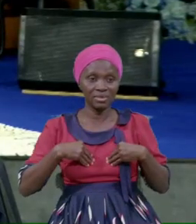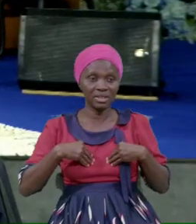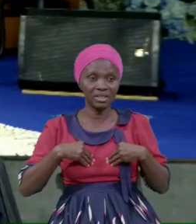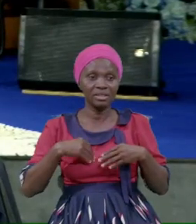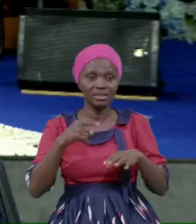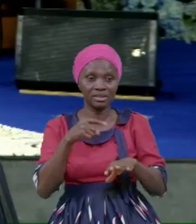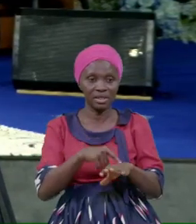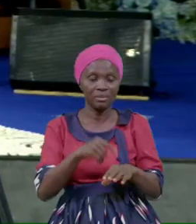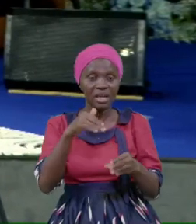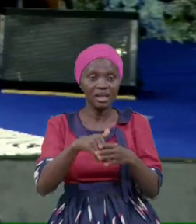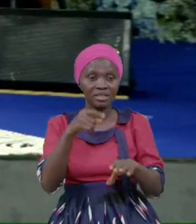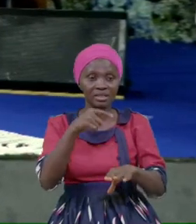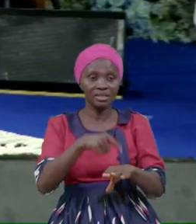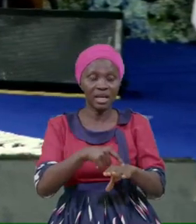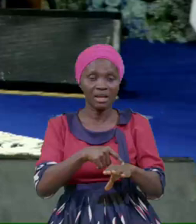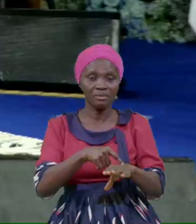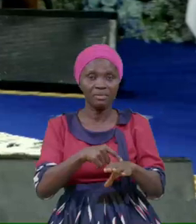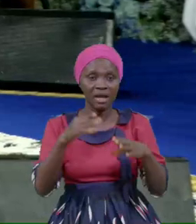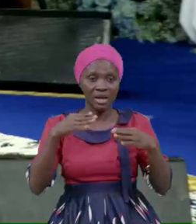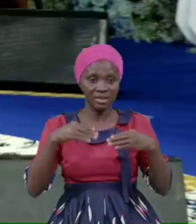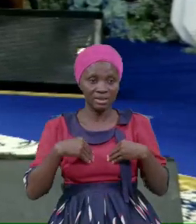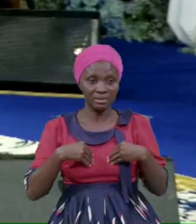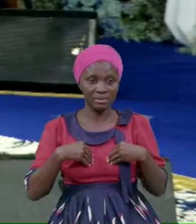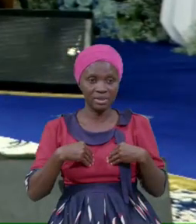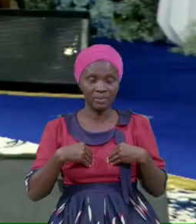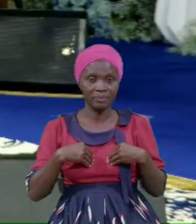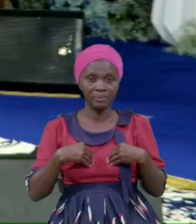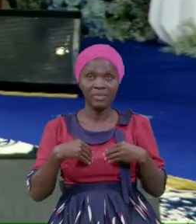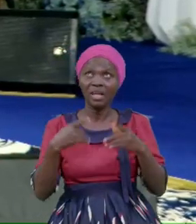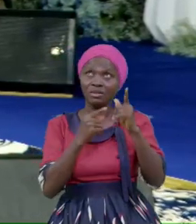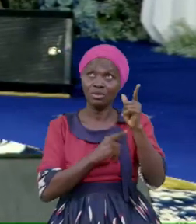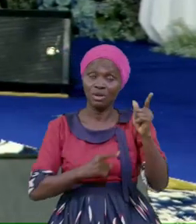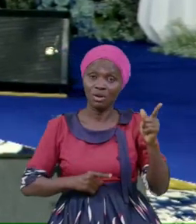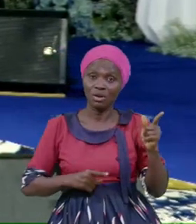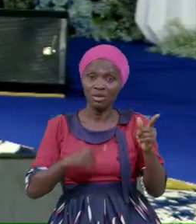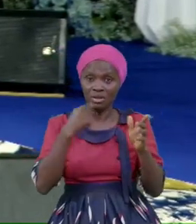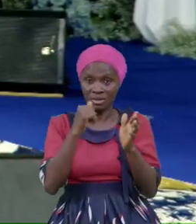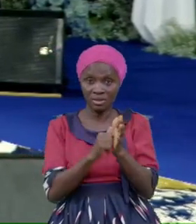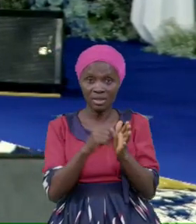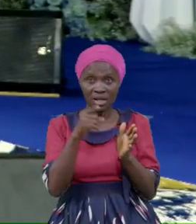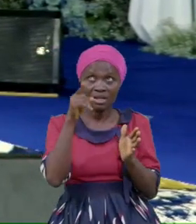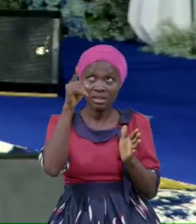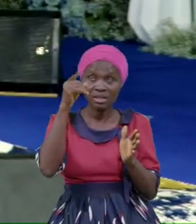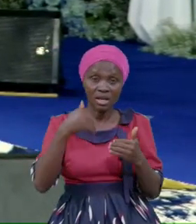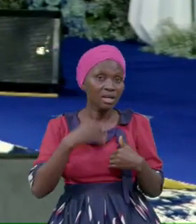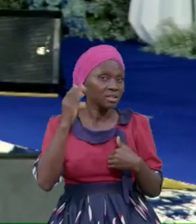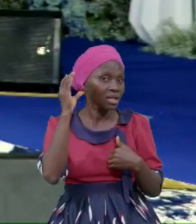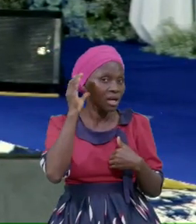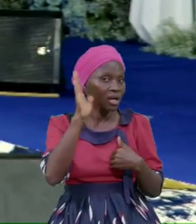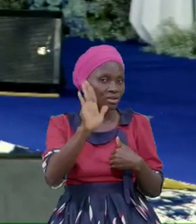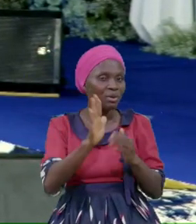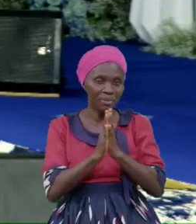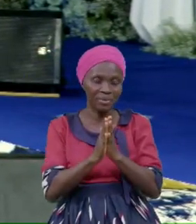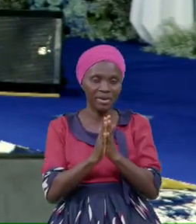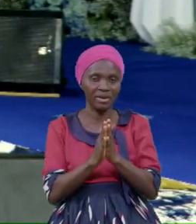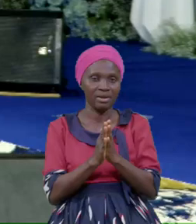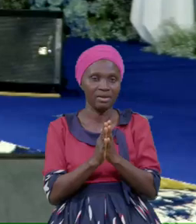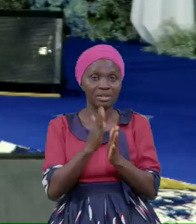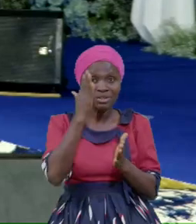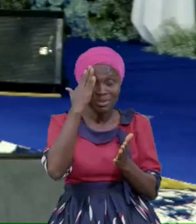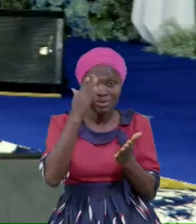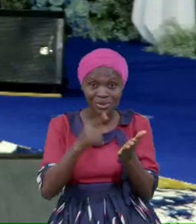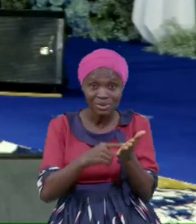time accepted. The Lord said, he has heard your prayer. You know, sometimes you're talking on the